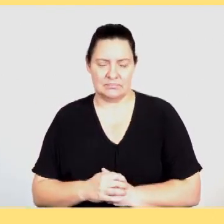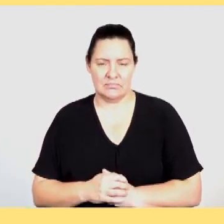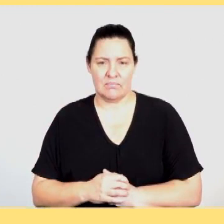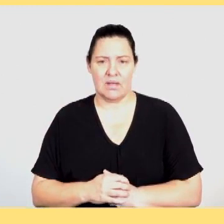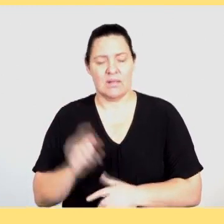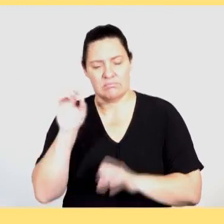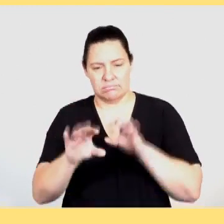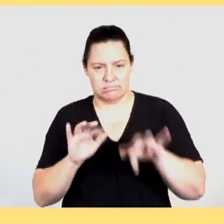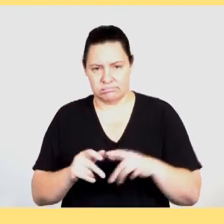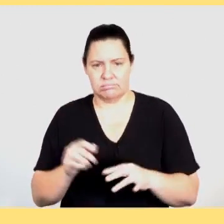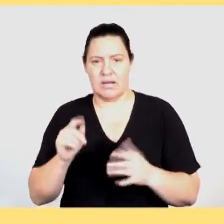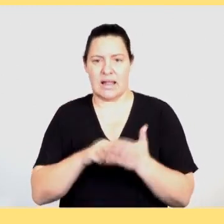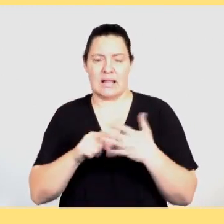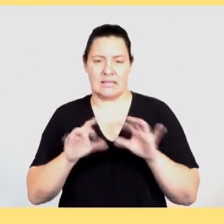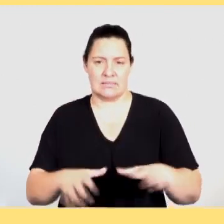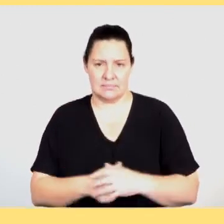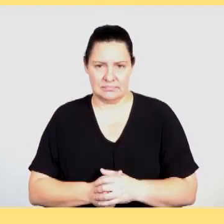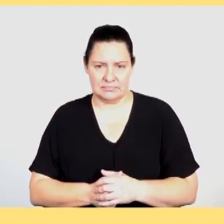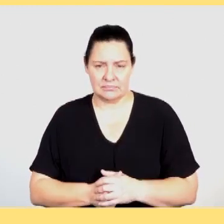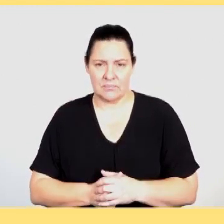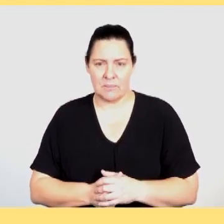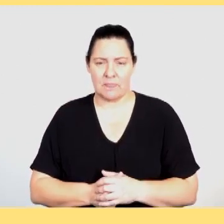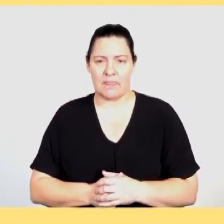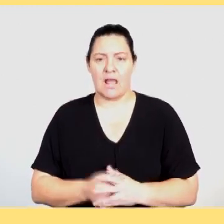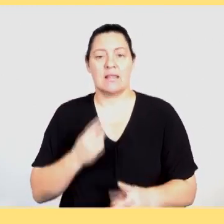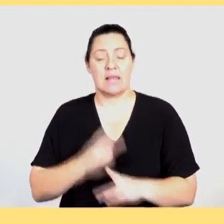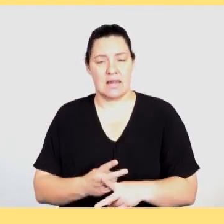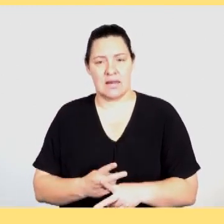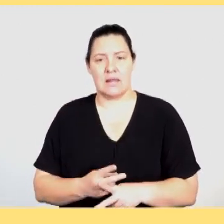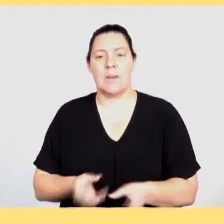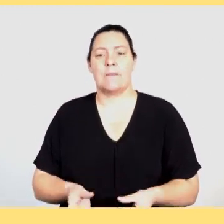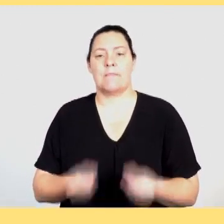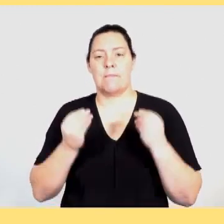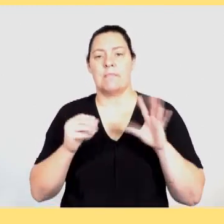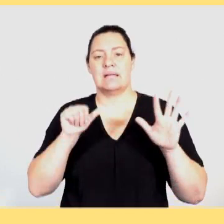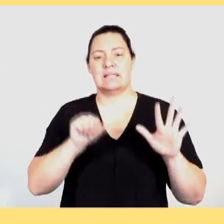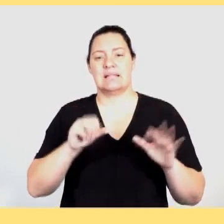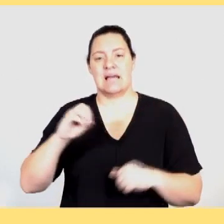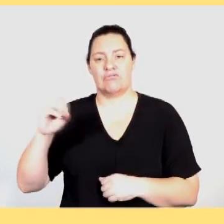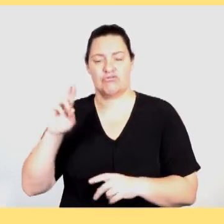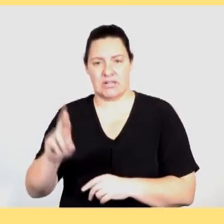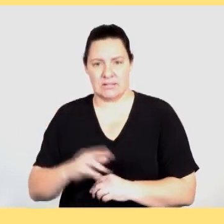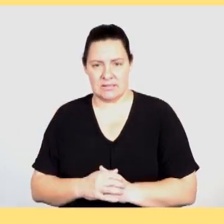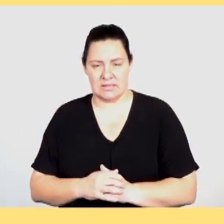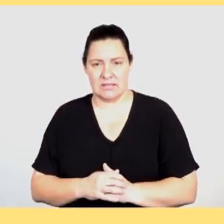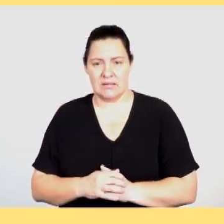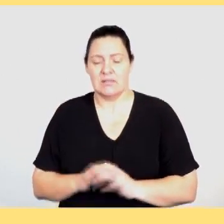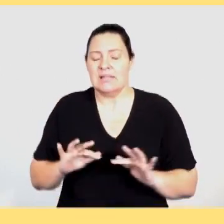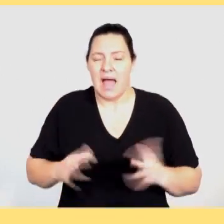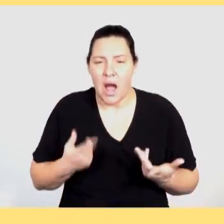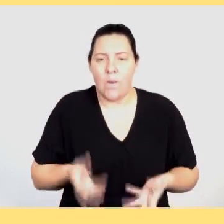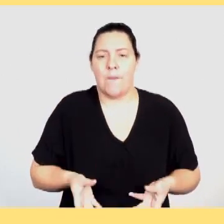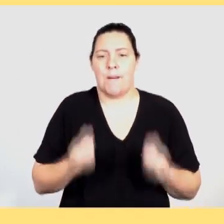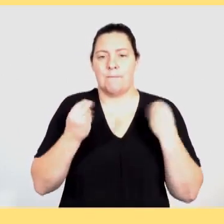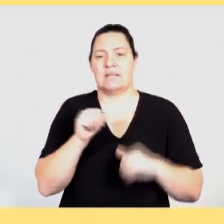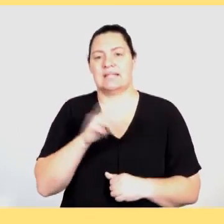1,200. Please quickly punch that in your calculator. And then you will get 600 rands. This